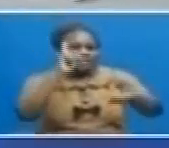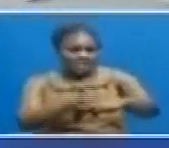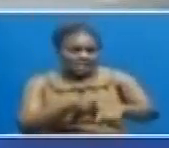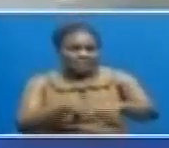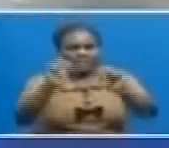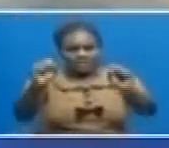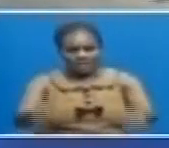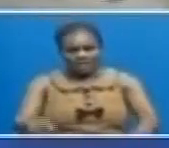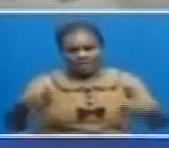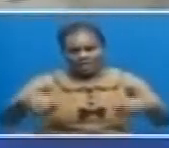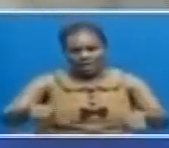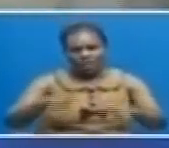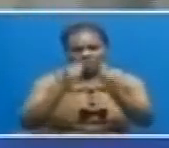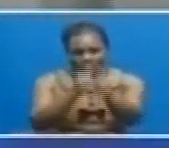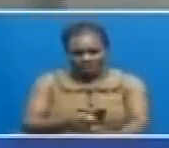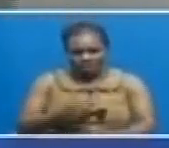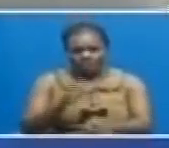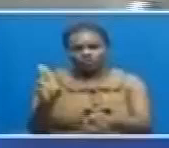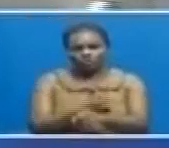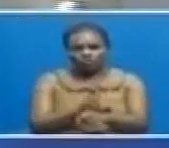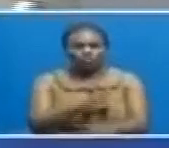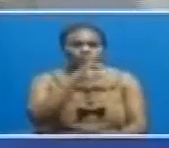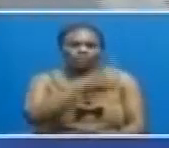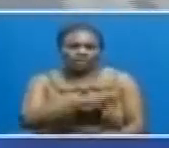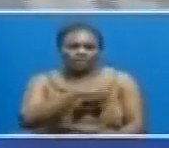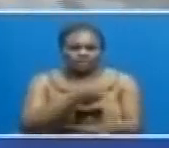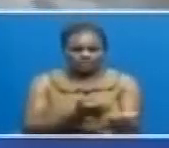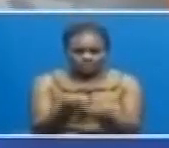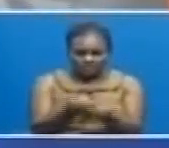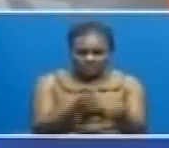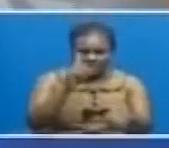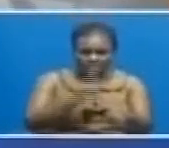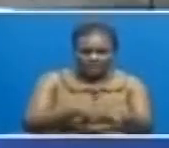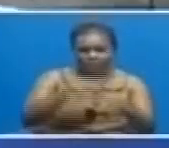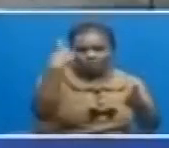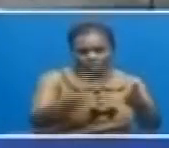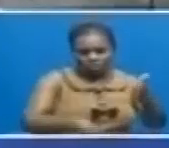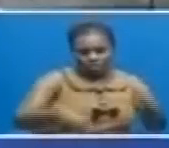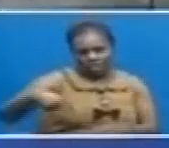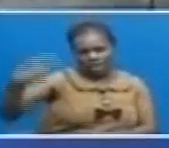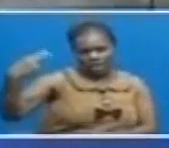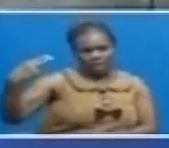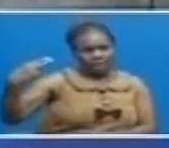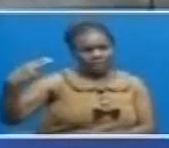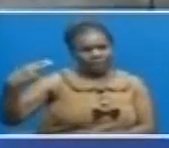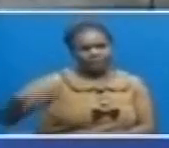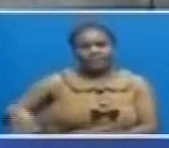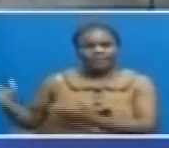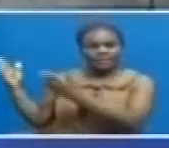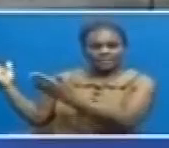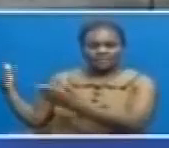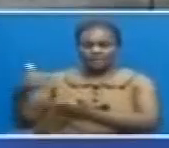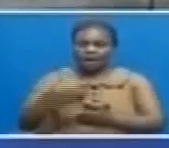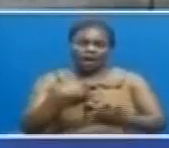time, allowing the farmers to maximize their profit by selling when the market prices are high. This one has got